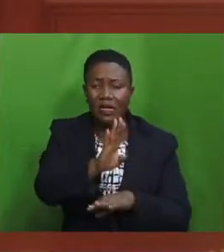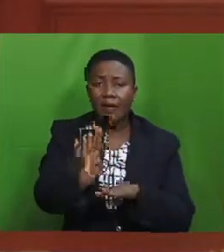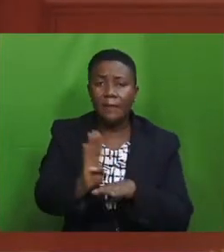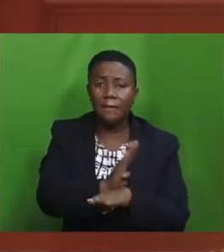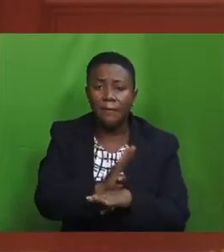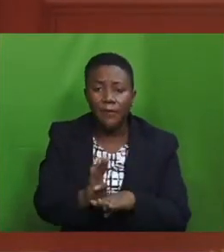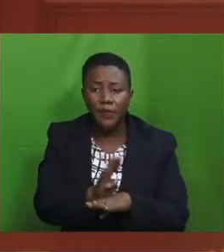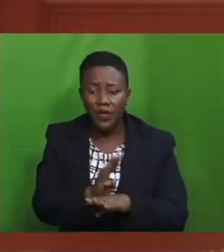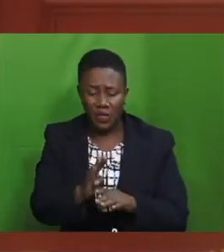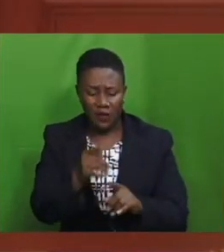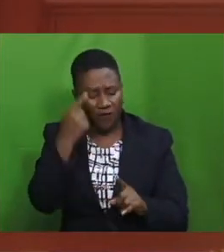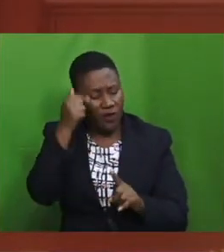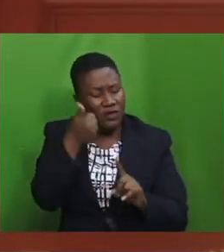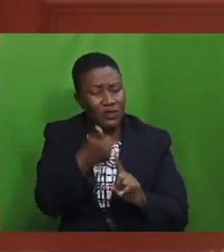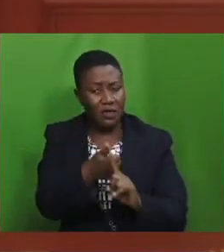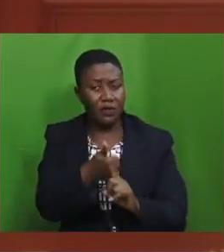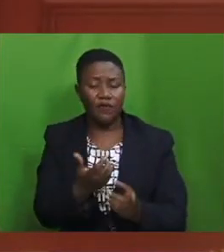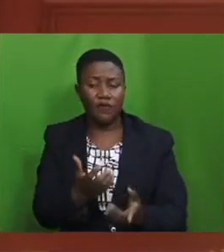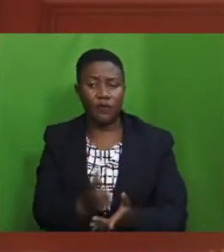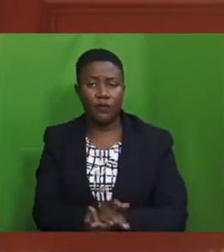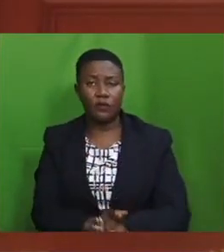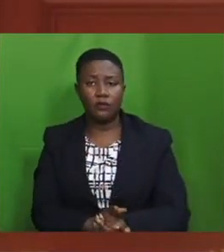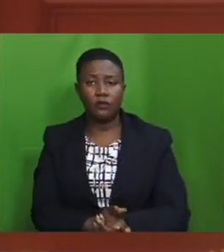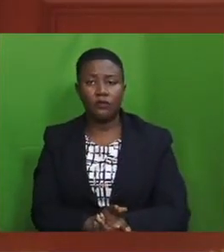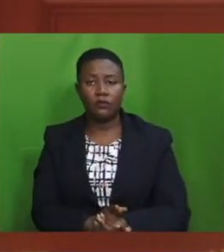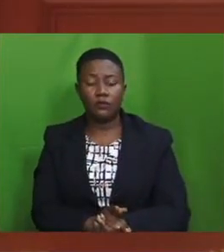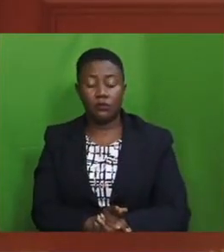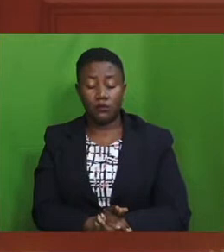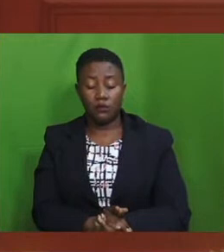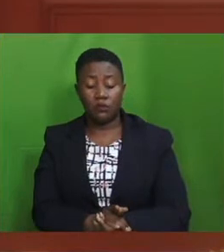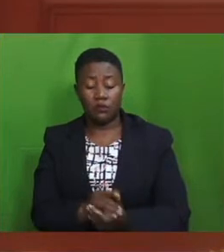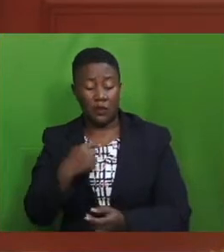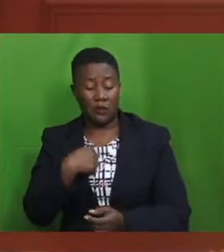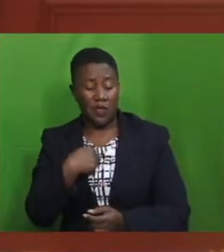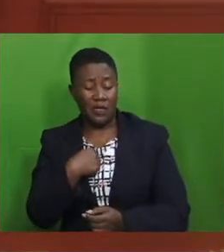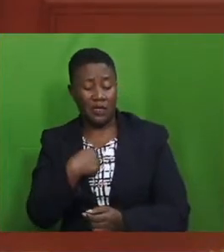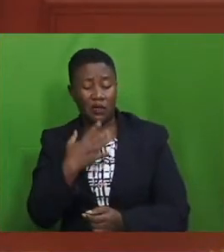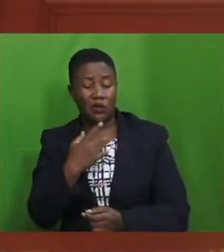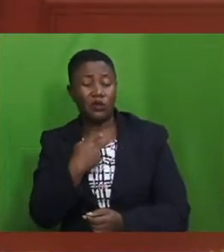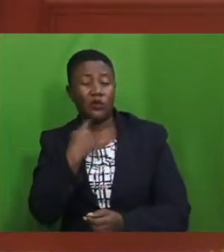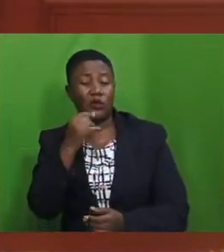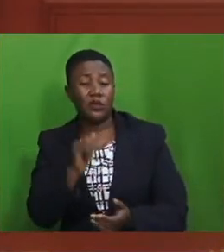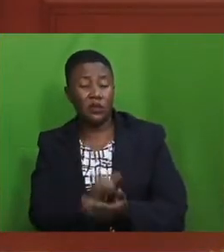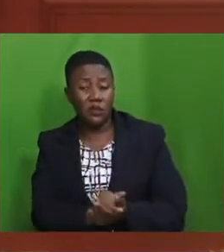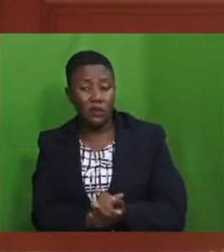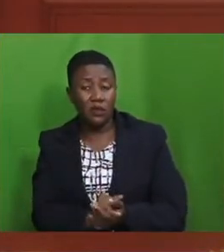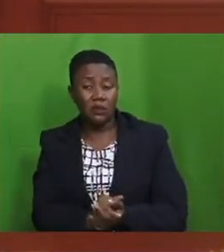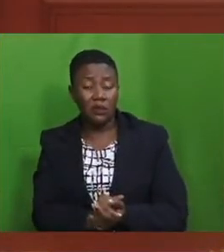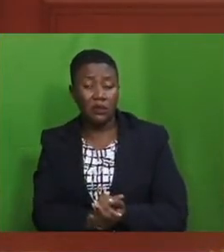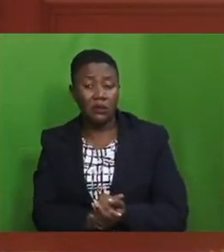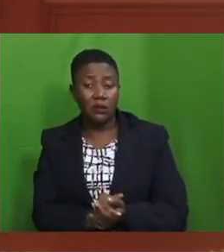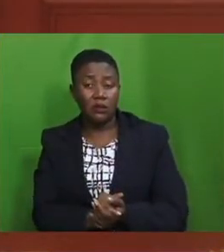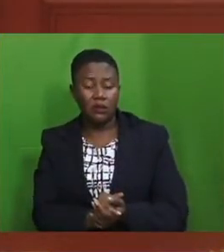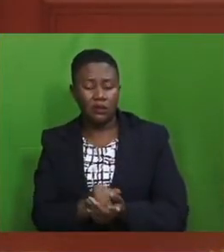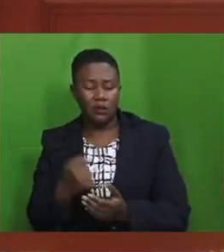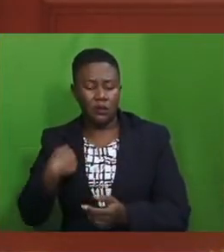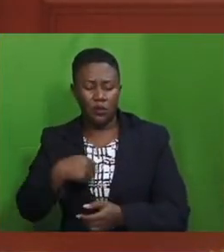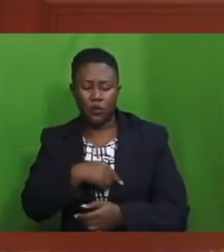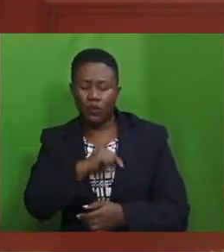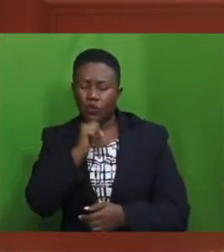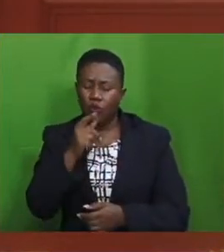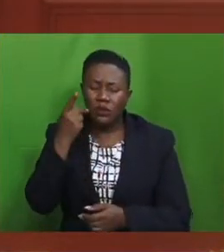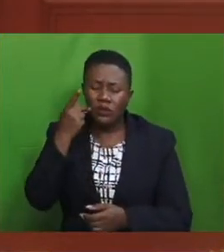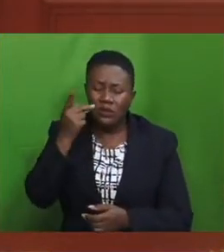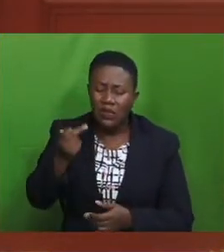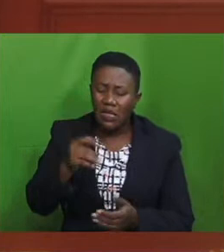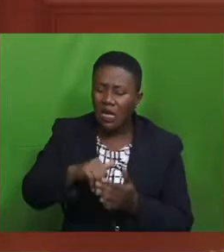on his own. So, Mr. Speaker, I'm strongly saying that we are not seeing the real impact and